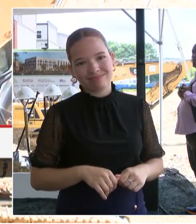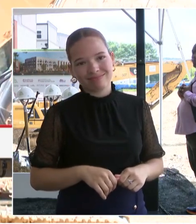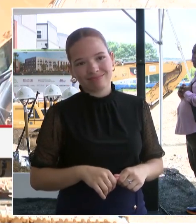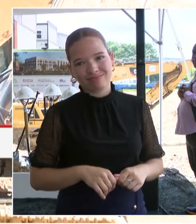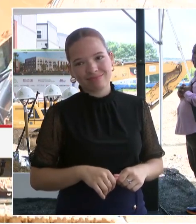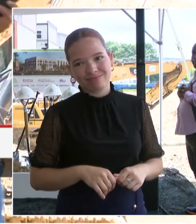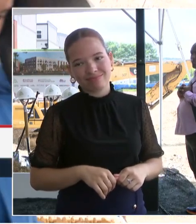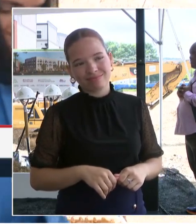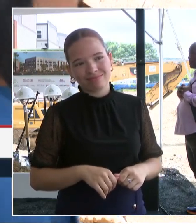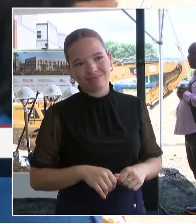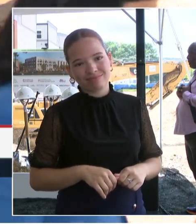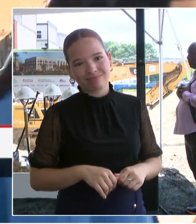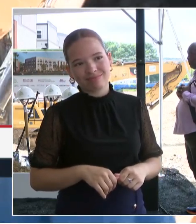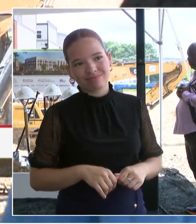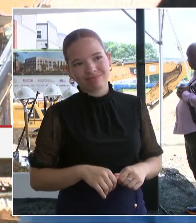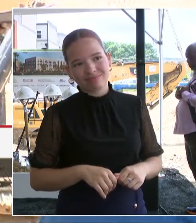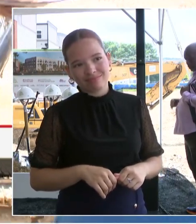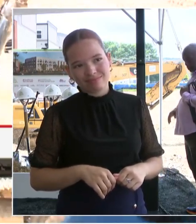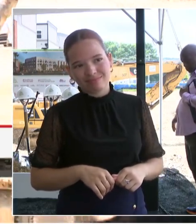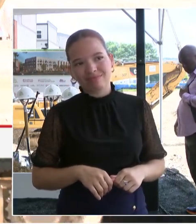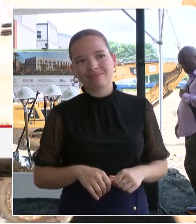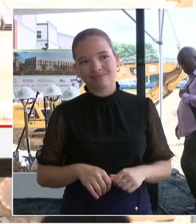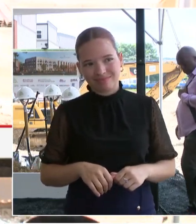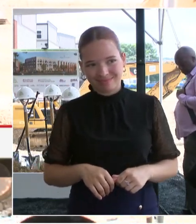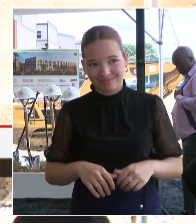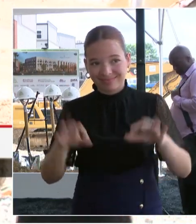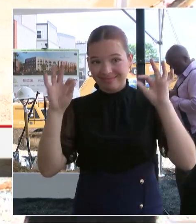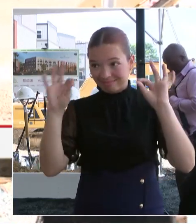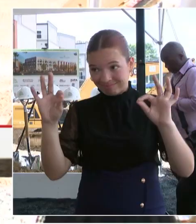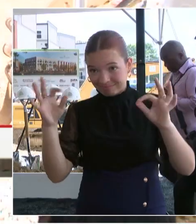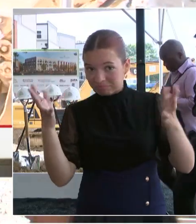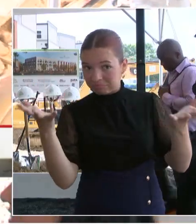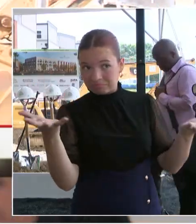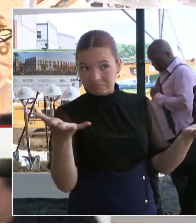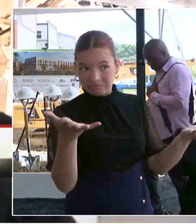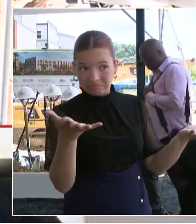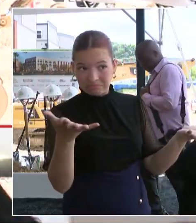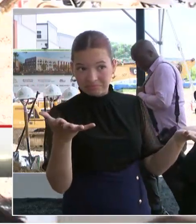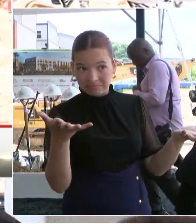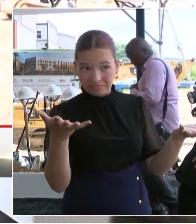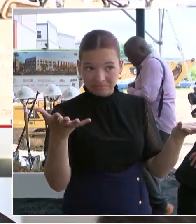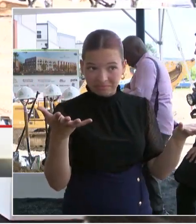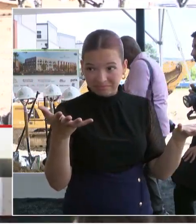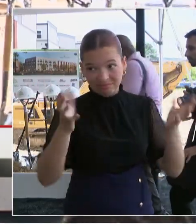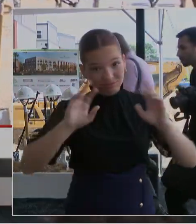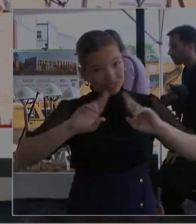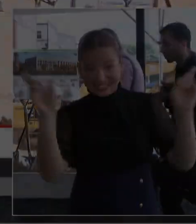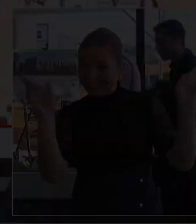All right, let me invite everyone up for the ceremonial groundbreaking.